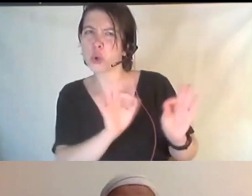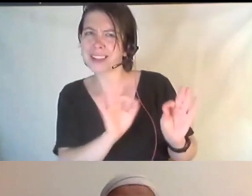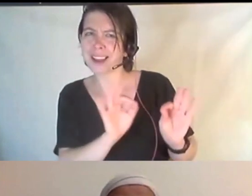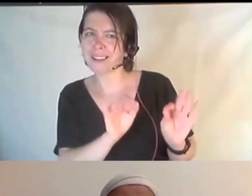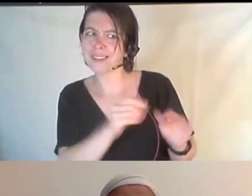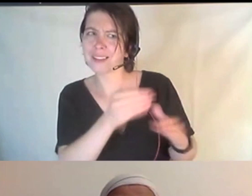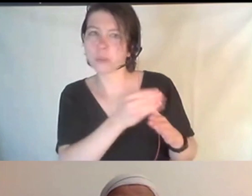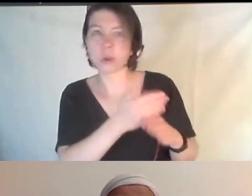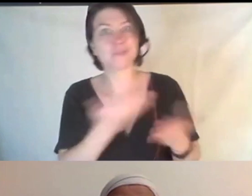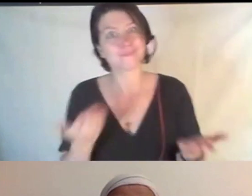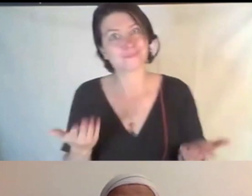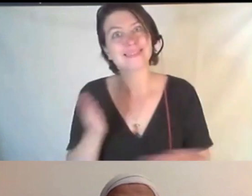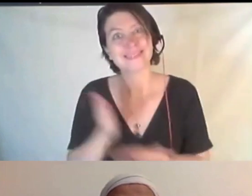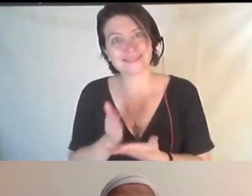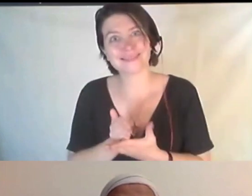think about it.